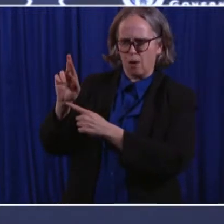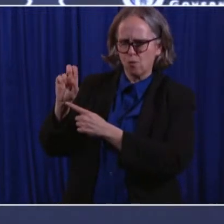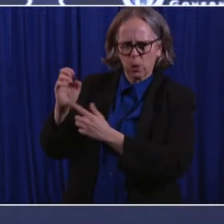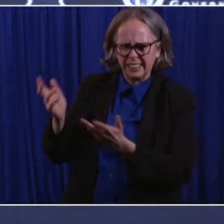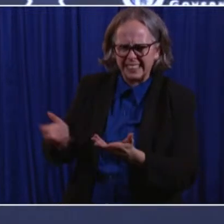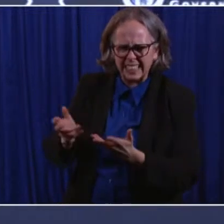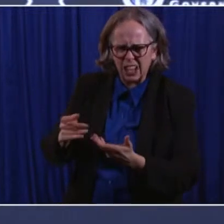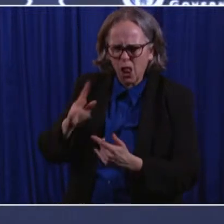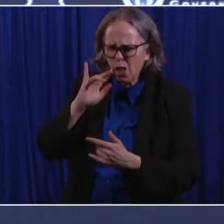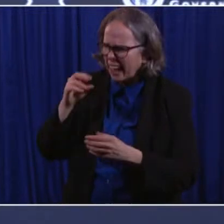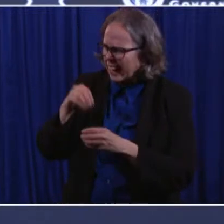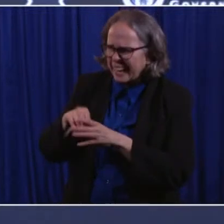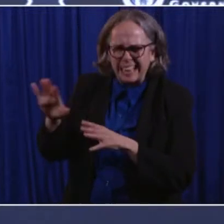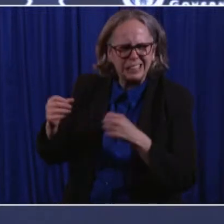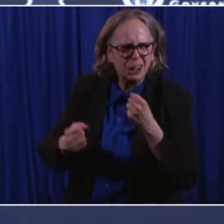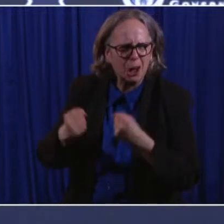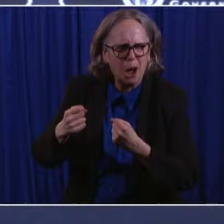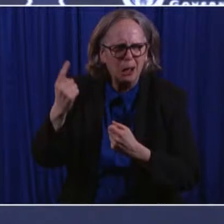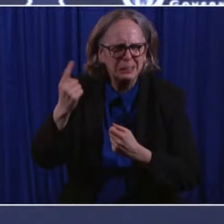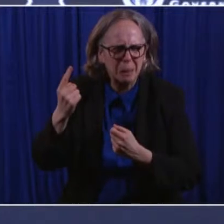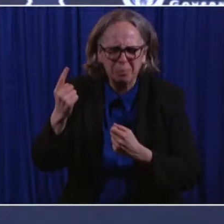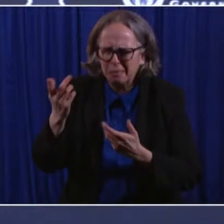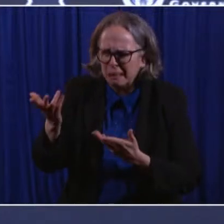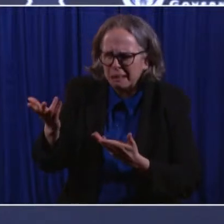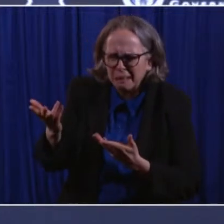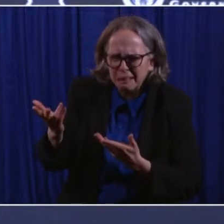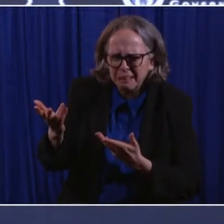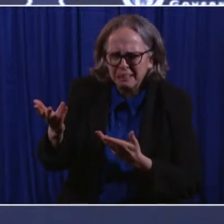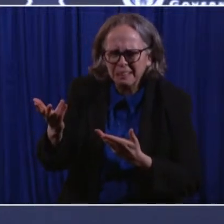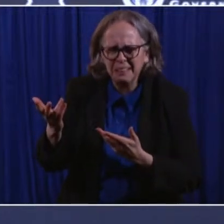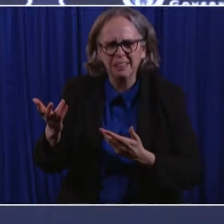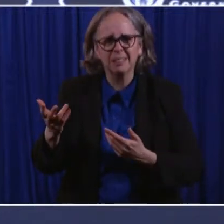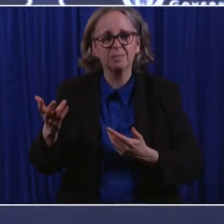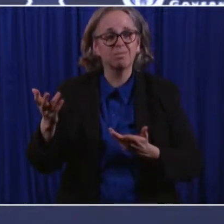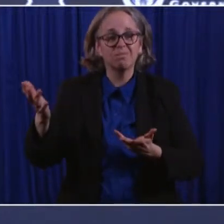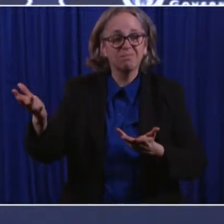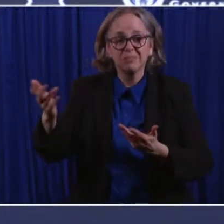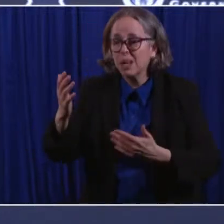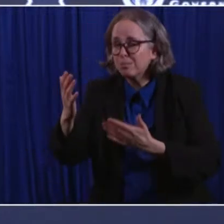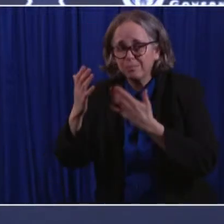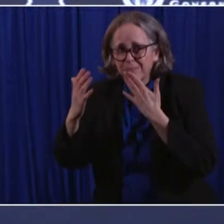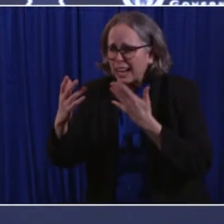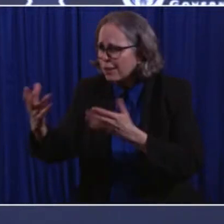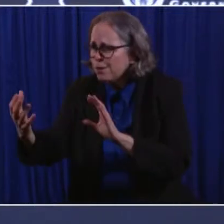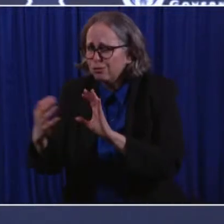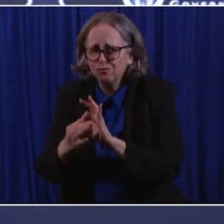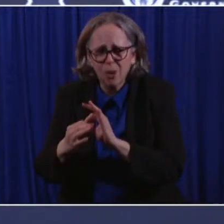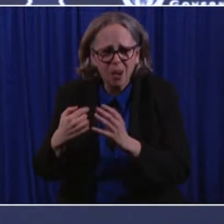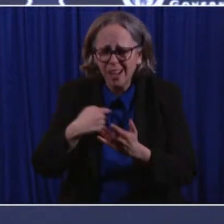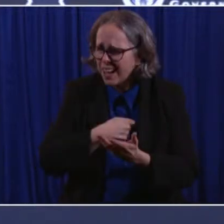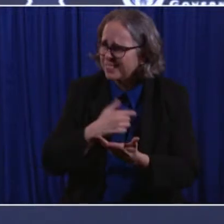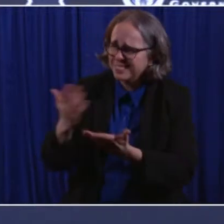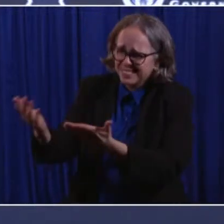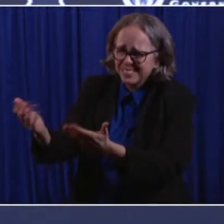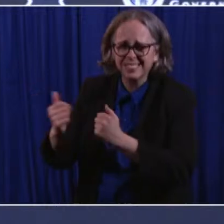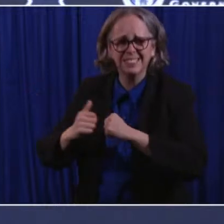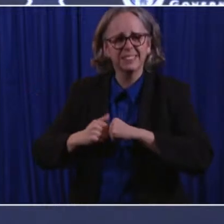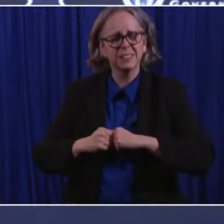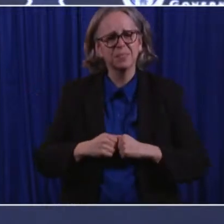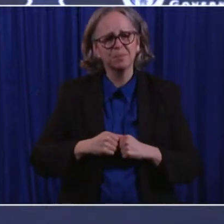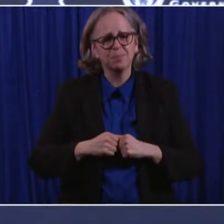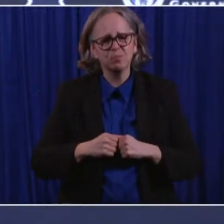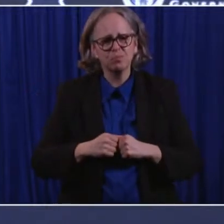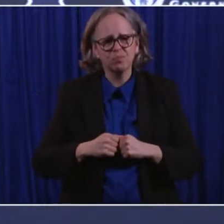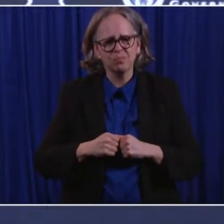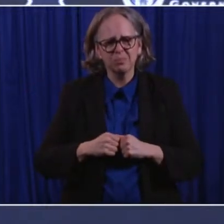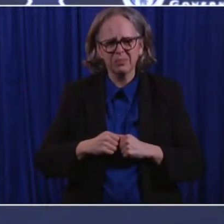Mr. Secretary, I wonder, thanks for joining us very, very much. And people may